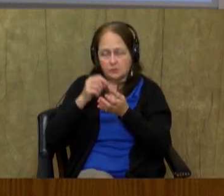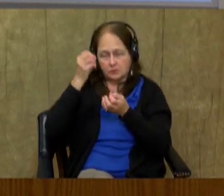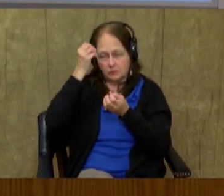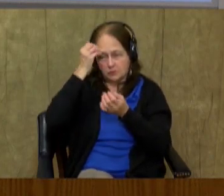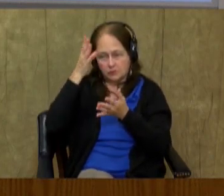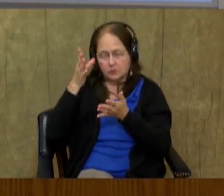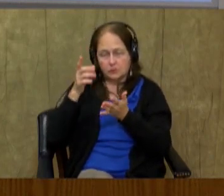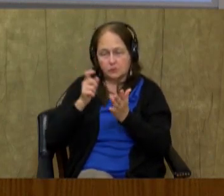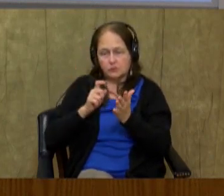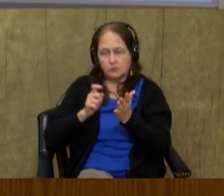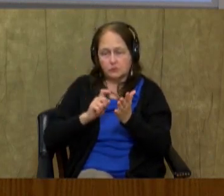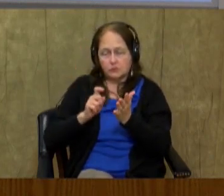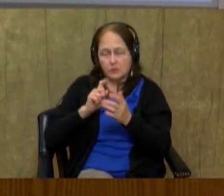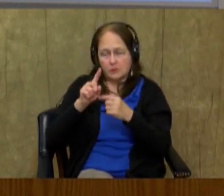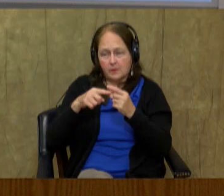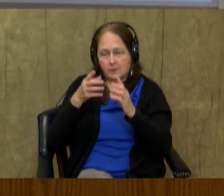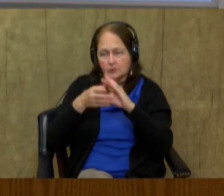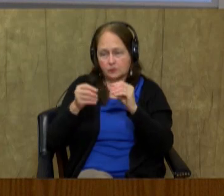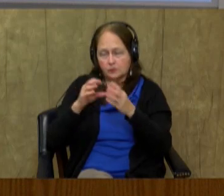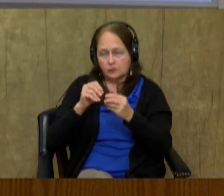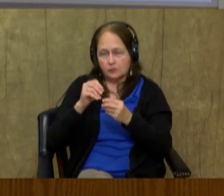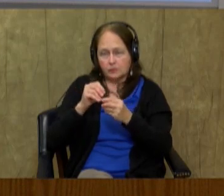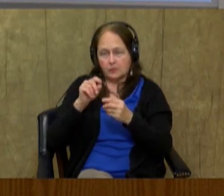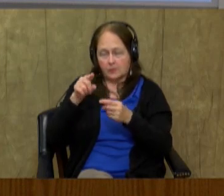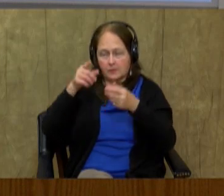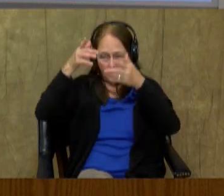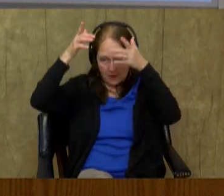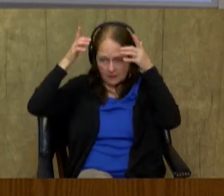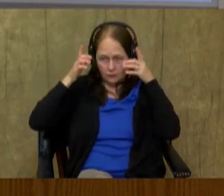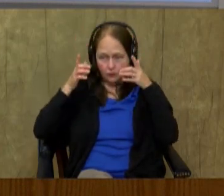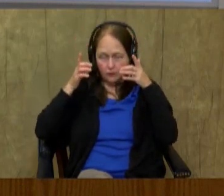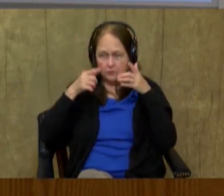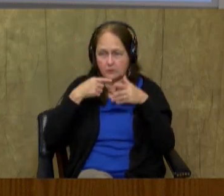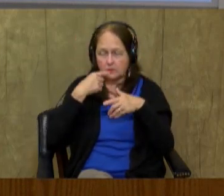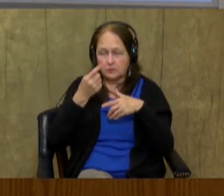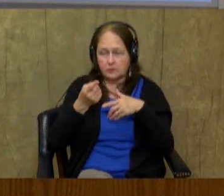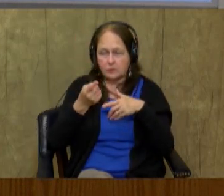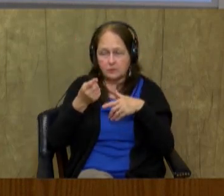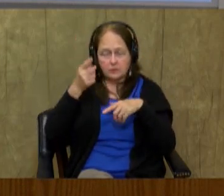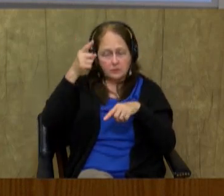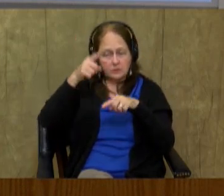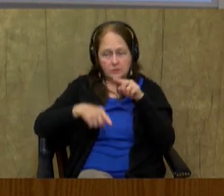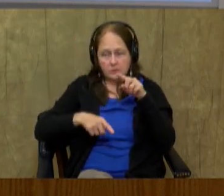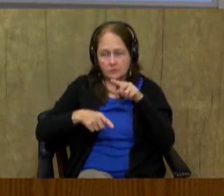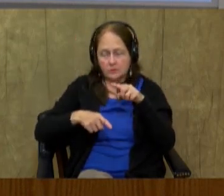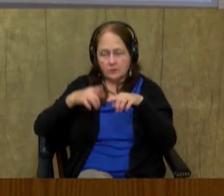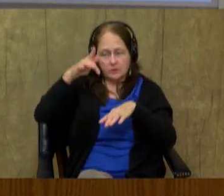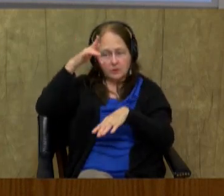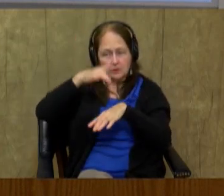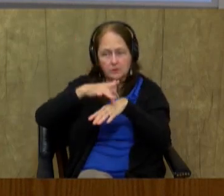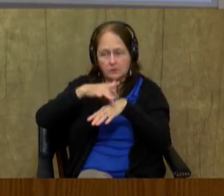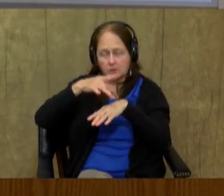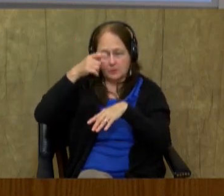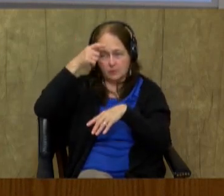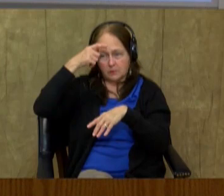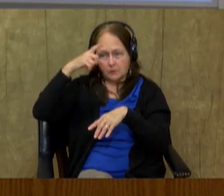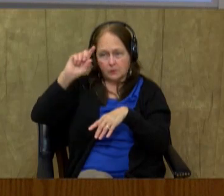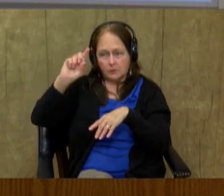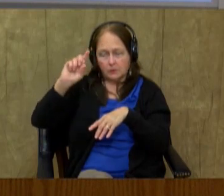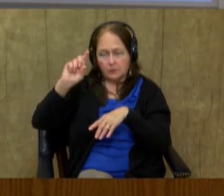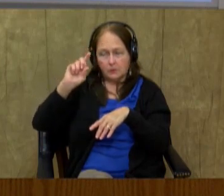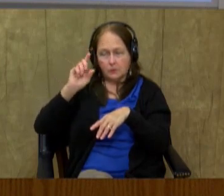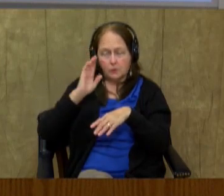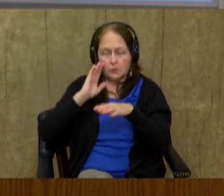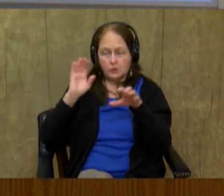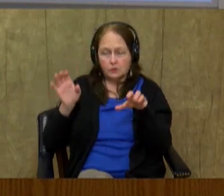goes right. But these astronauts were told that they could not land on the moon. They were going to